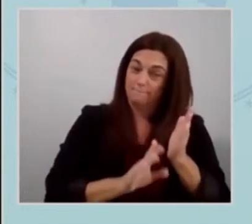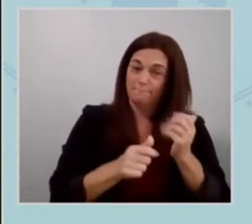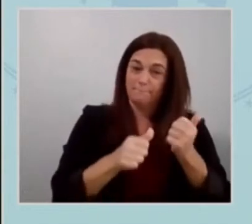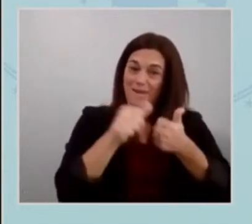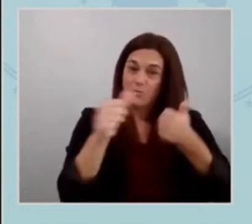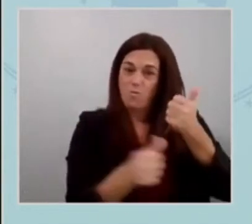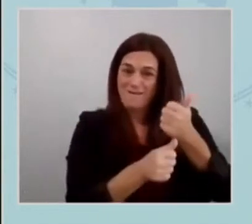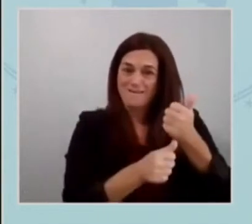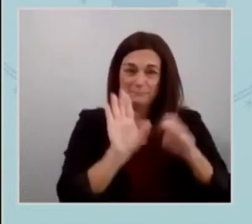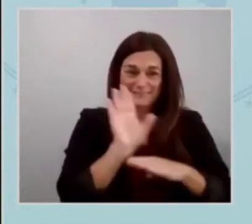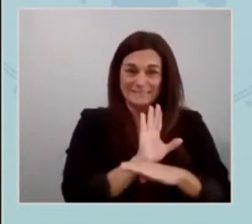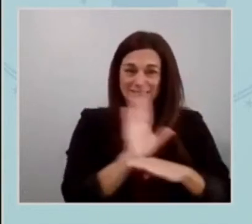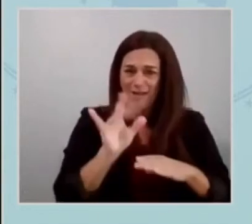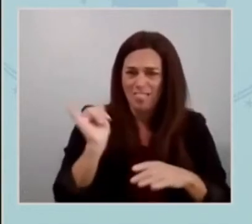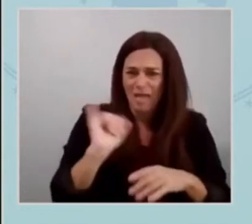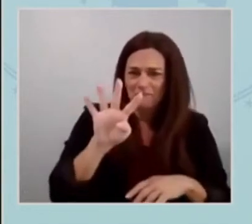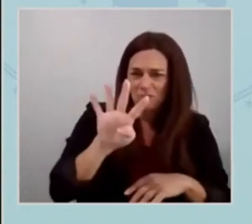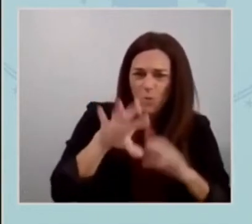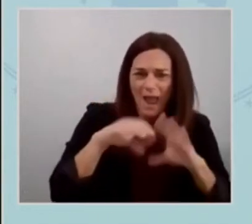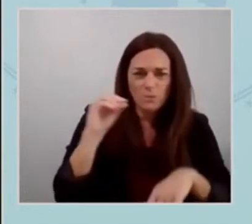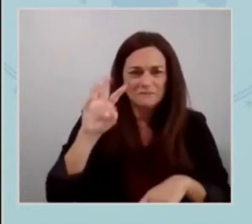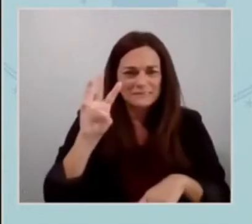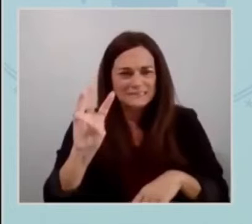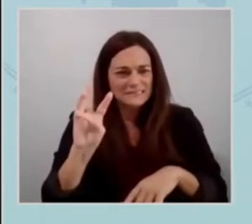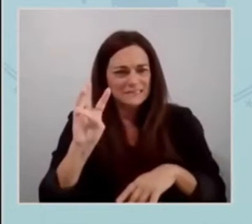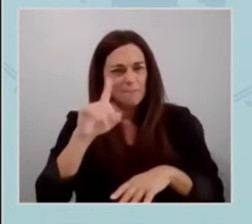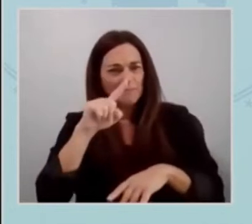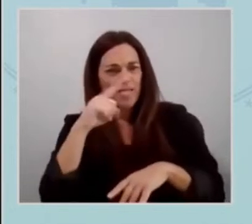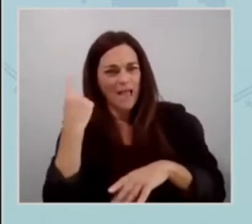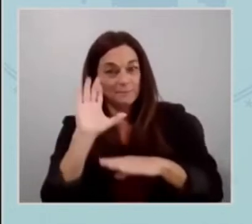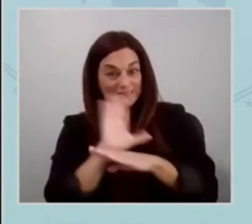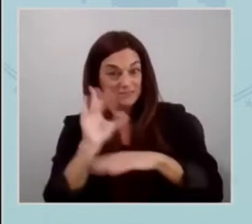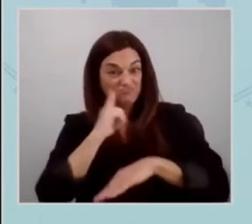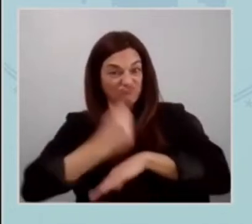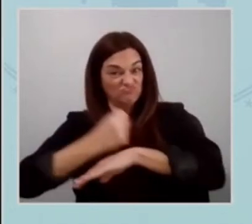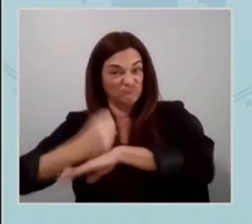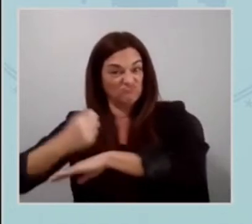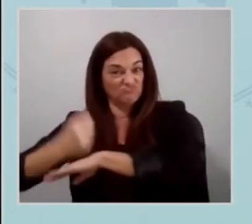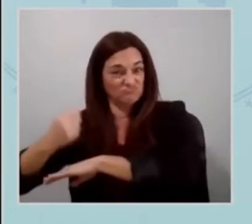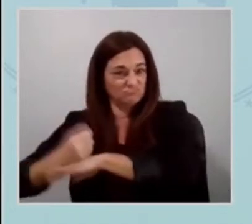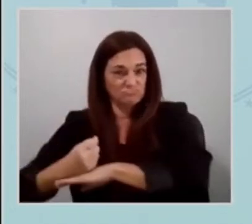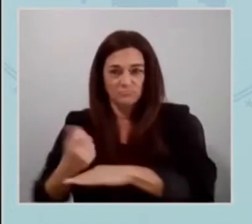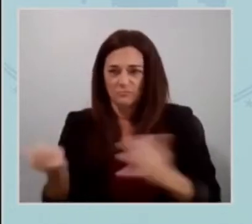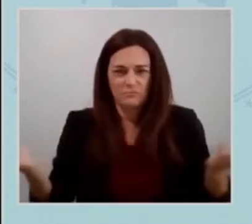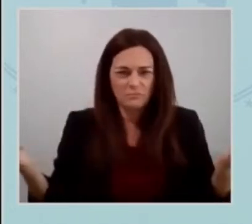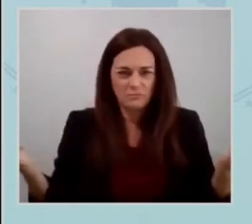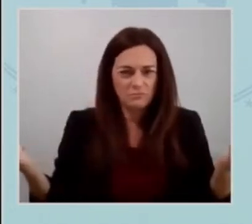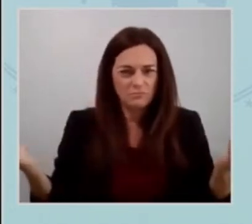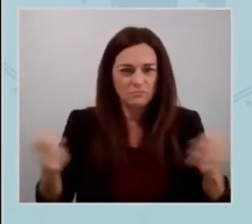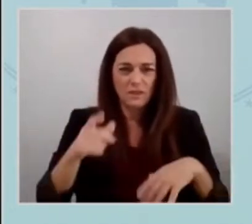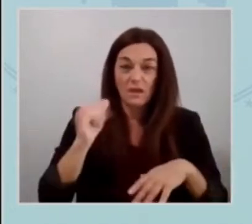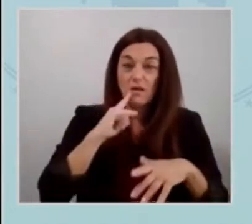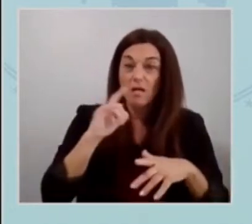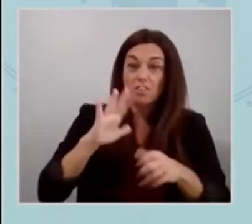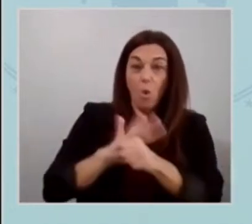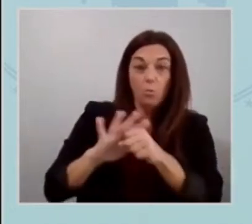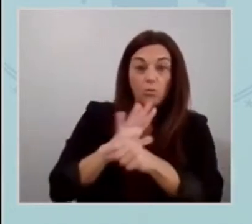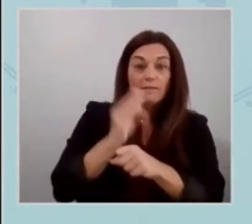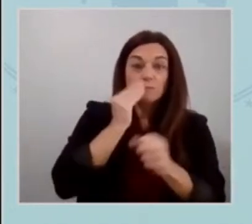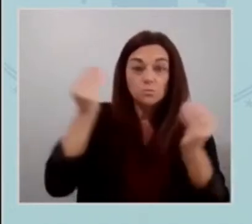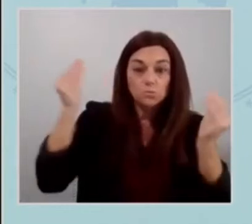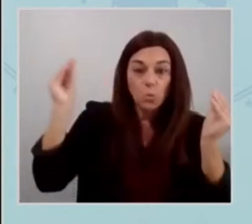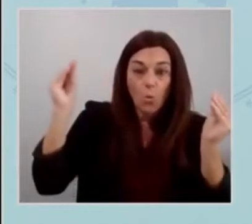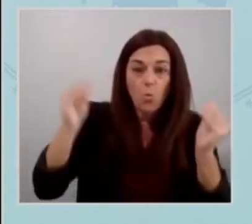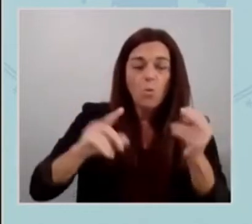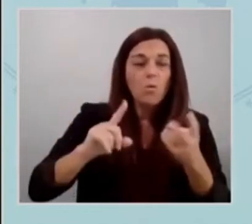particularly minority businesses. You know, you have, you know, something like 4 out of 6 black businesses going out of